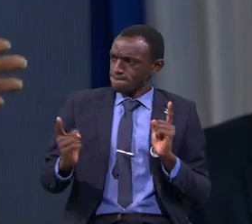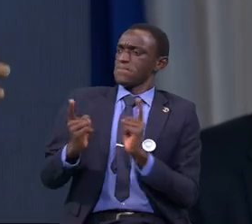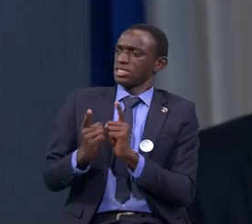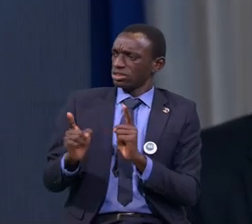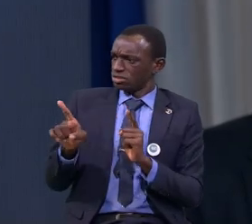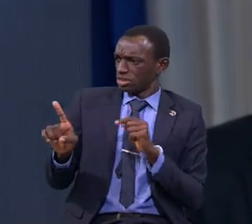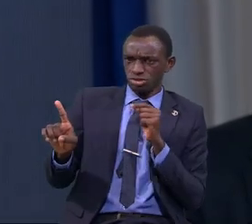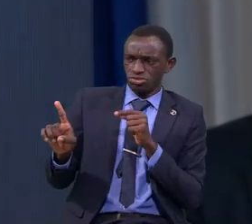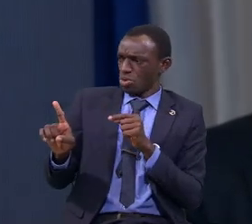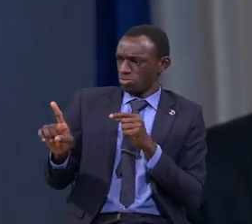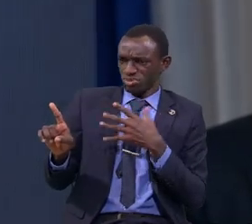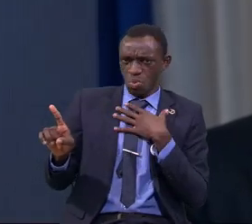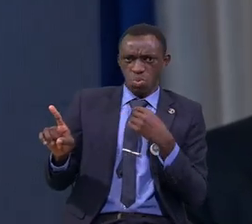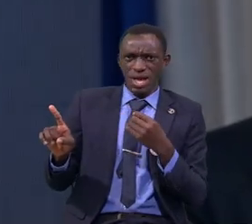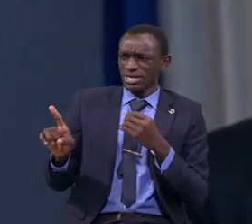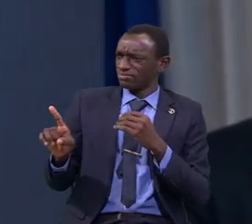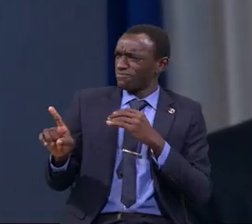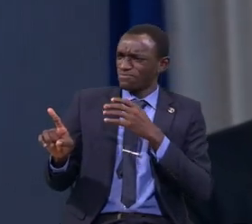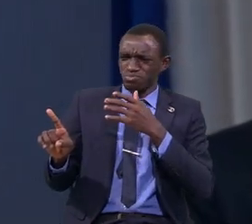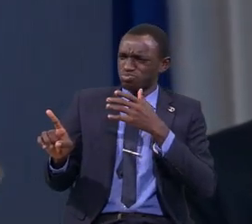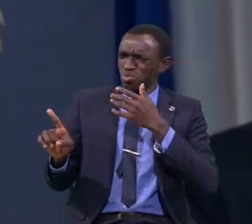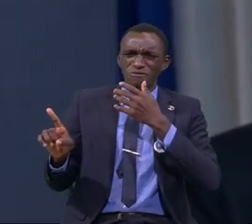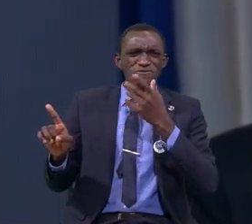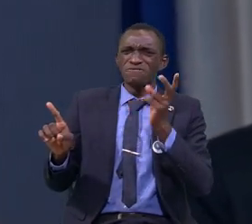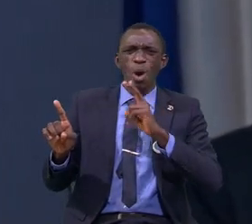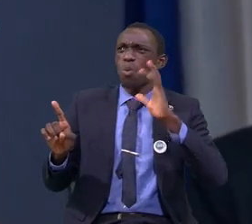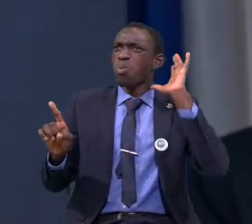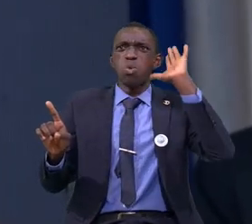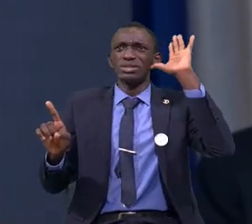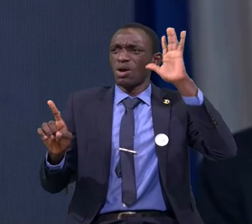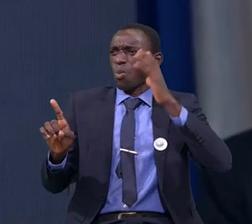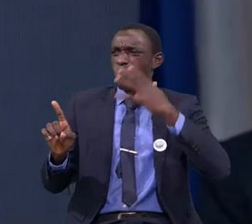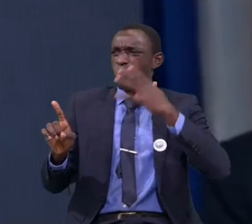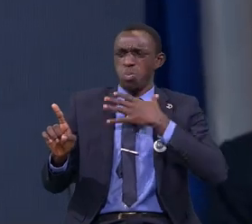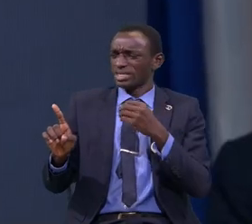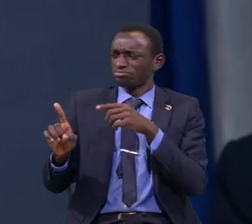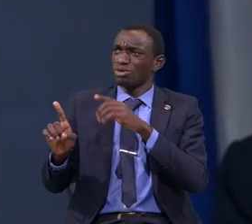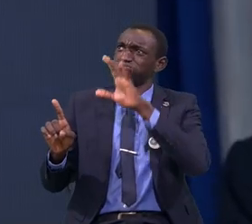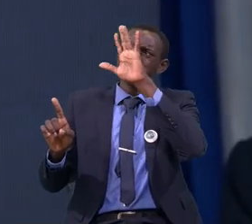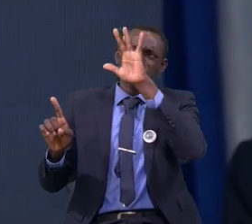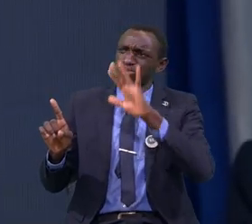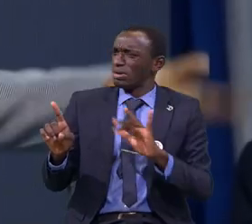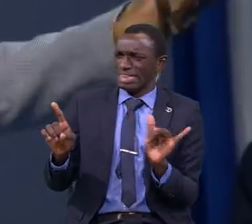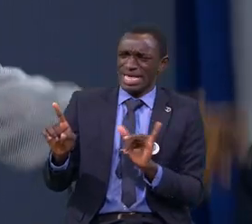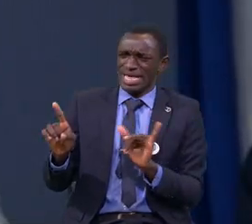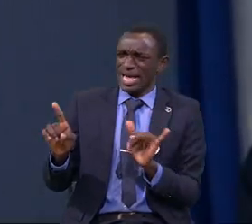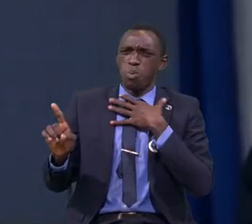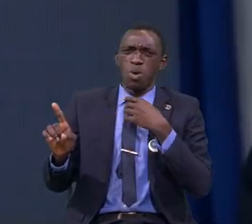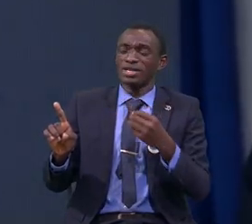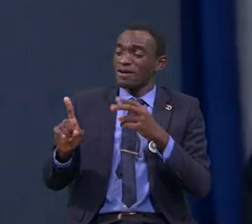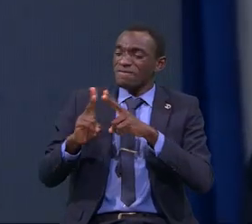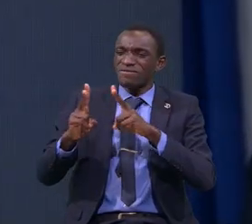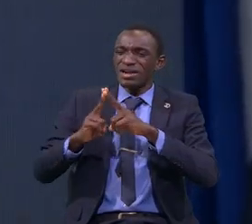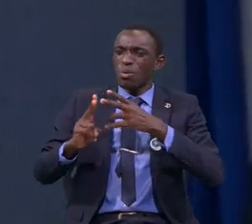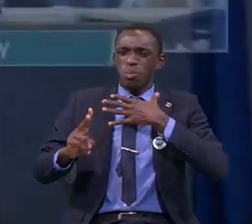been made, and is spotlessly white, and it is snowy white, and is whiter than what you have ever